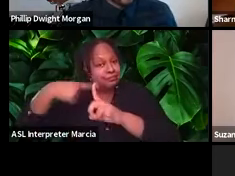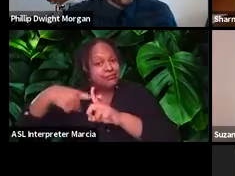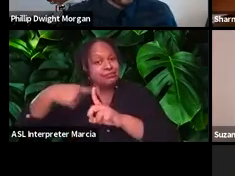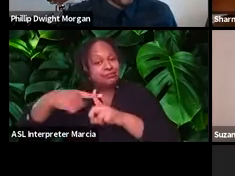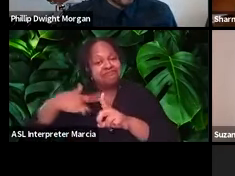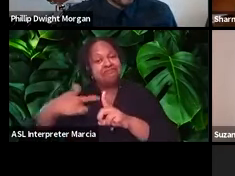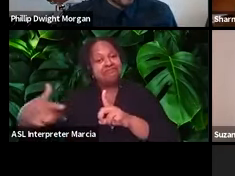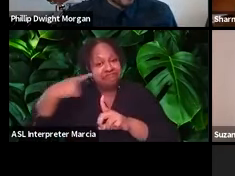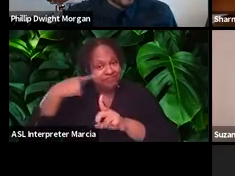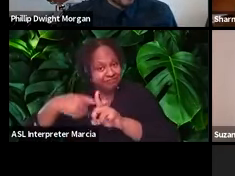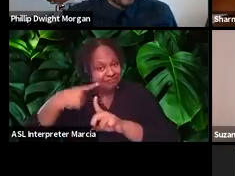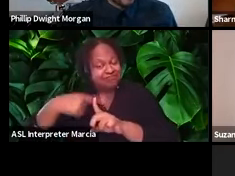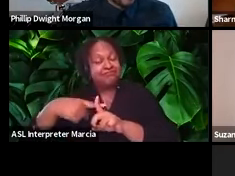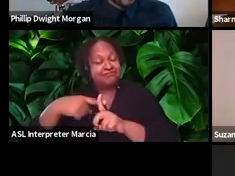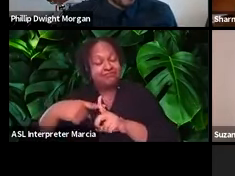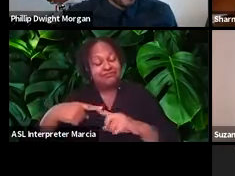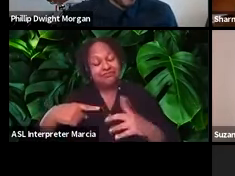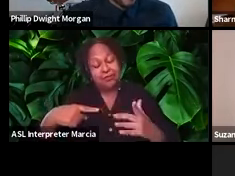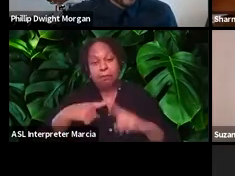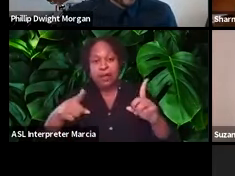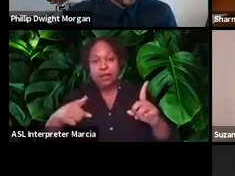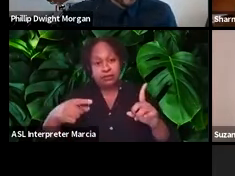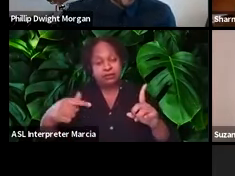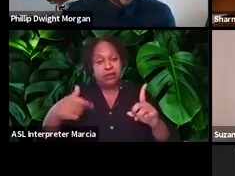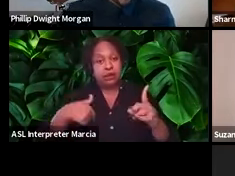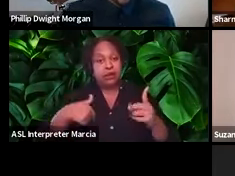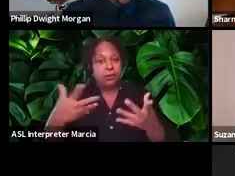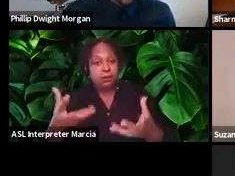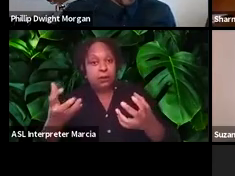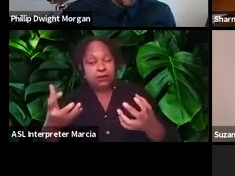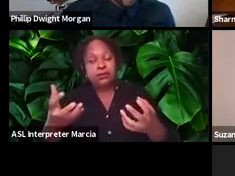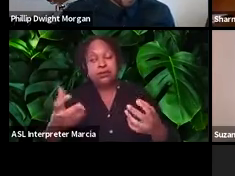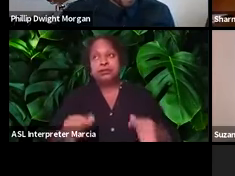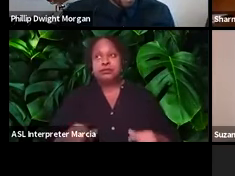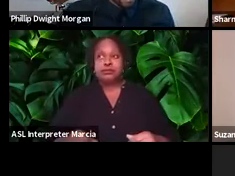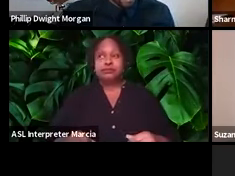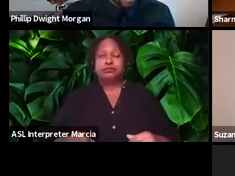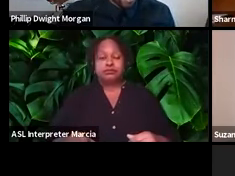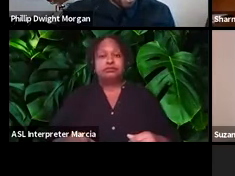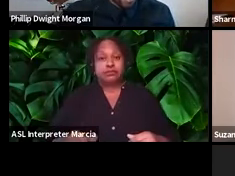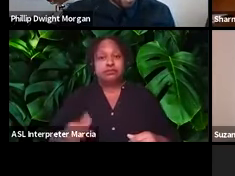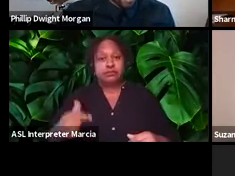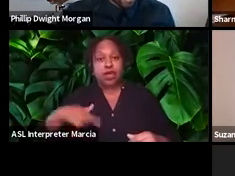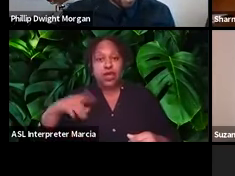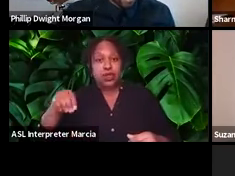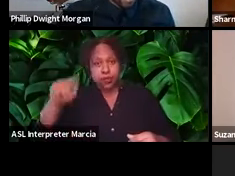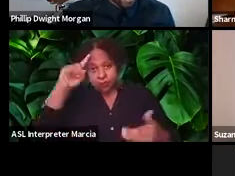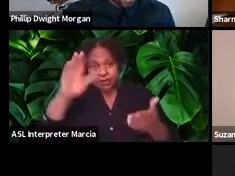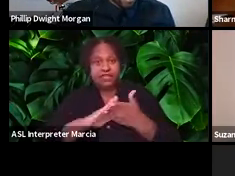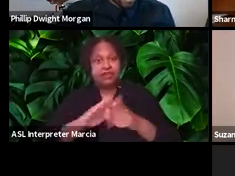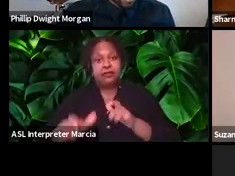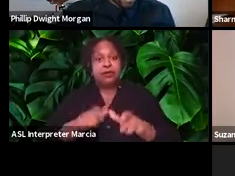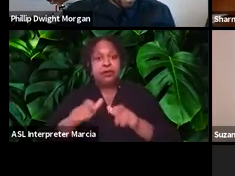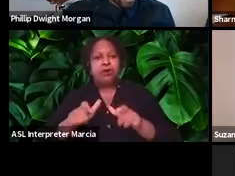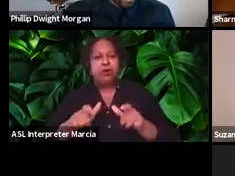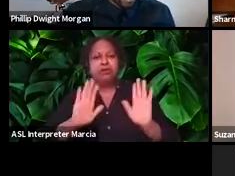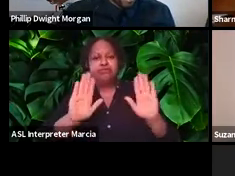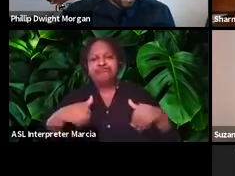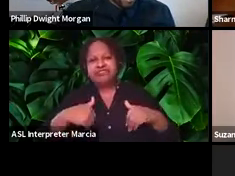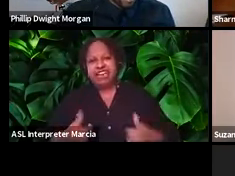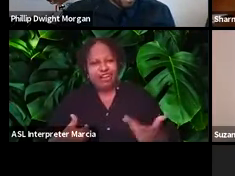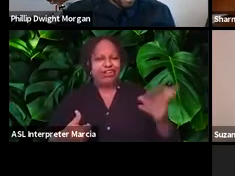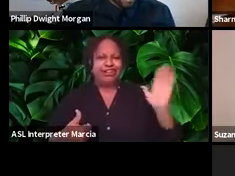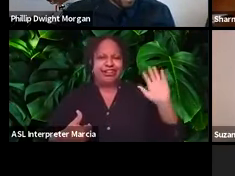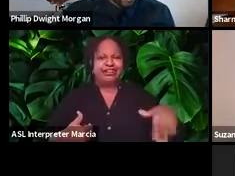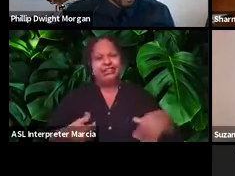as much as I'm an optimist, what I'm looking for, because I do believe that if people do get tired, they go to the cottage and then they forget what they were